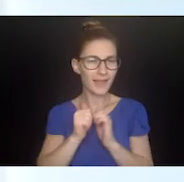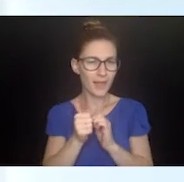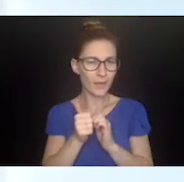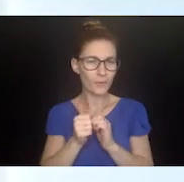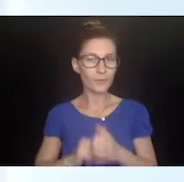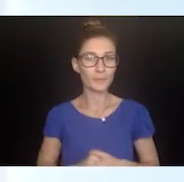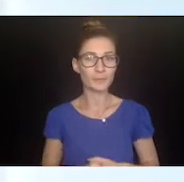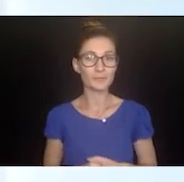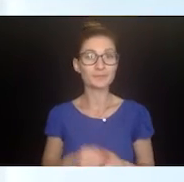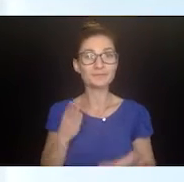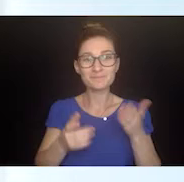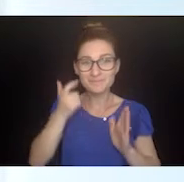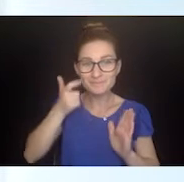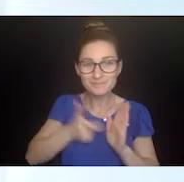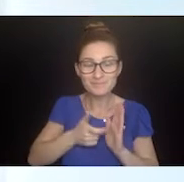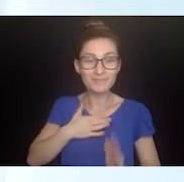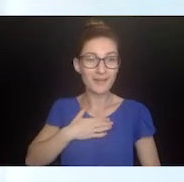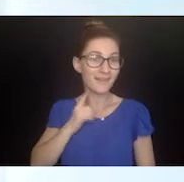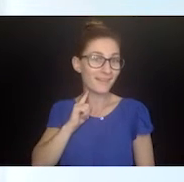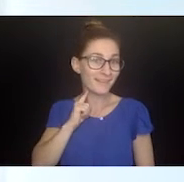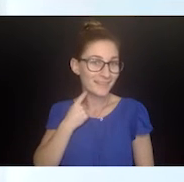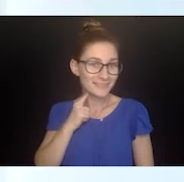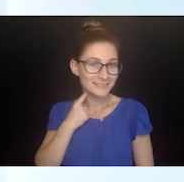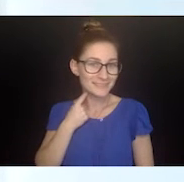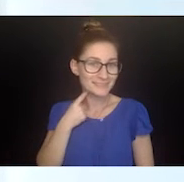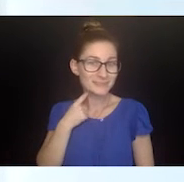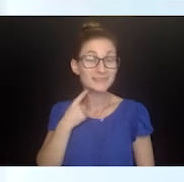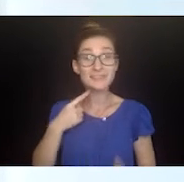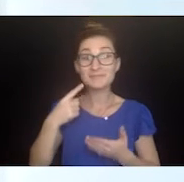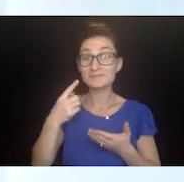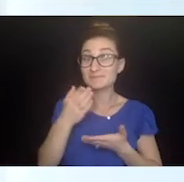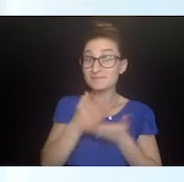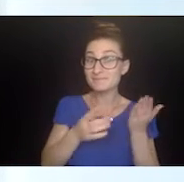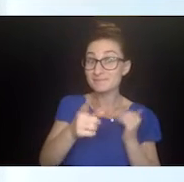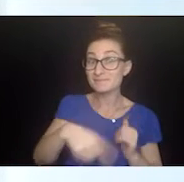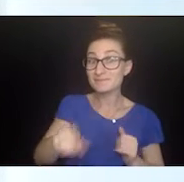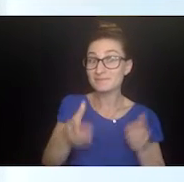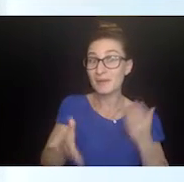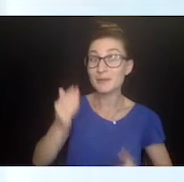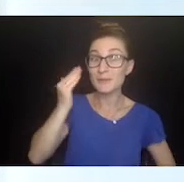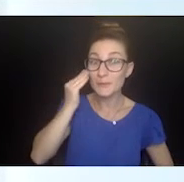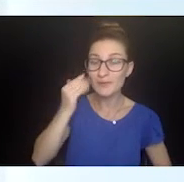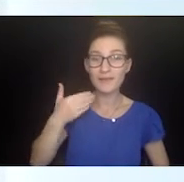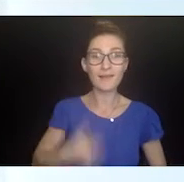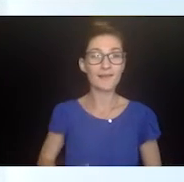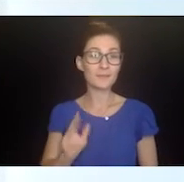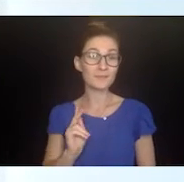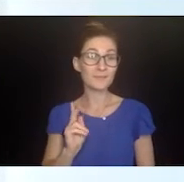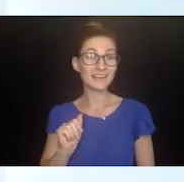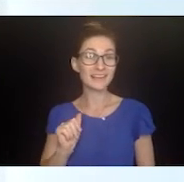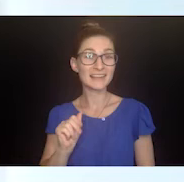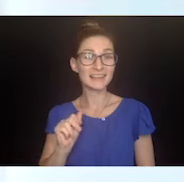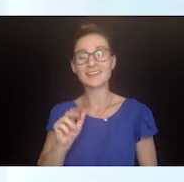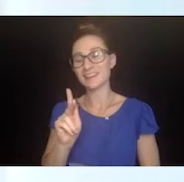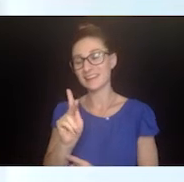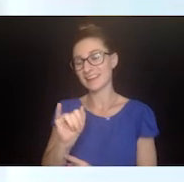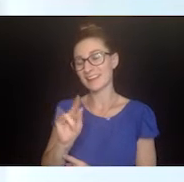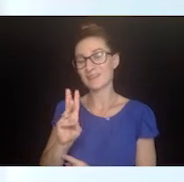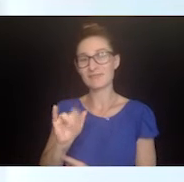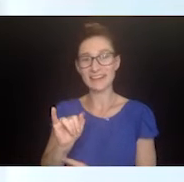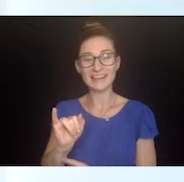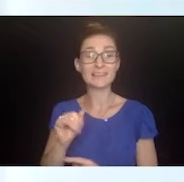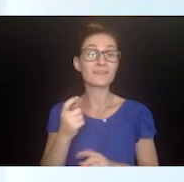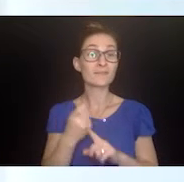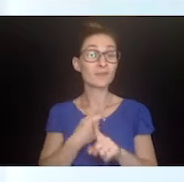may notice I've got this funny accent. Some of you may realize what it is. I'm a Kiwi, I'm a New Zealander, and